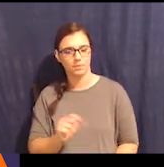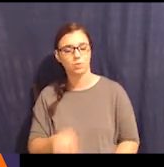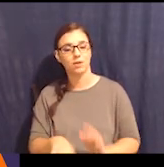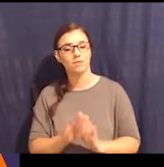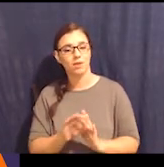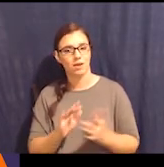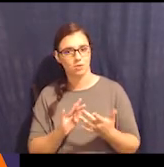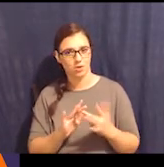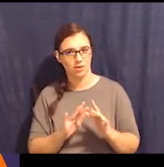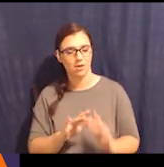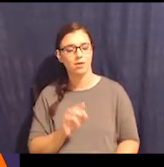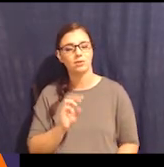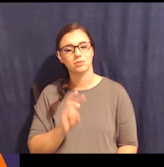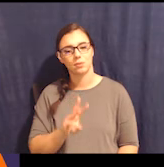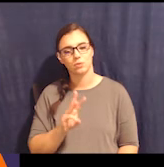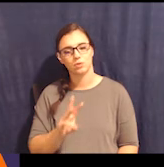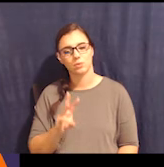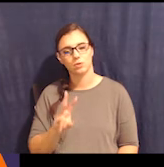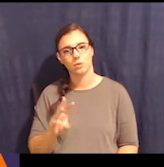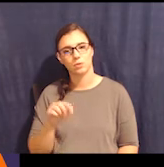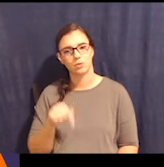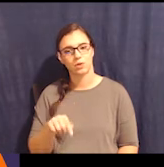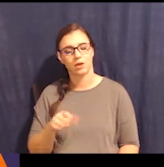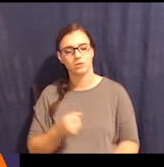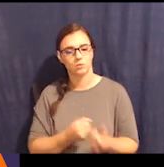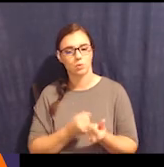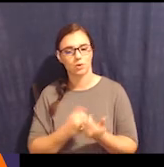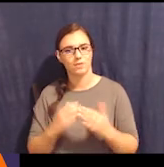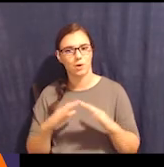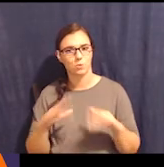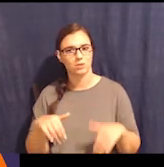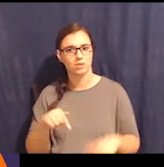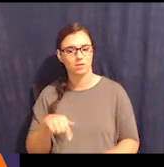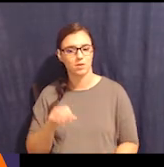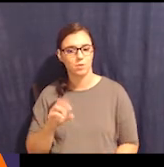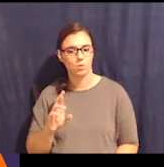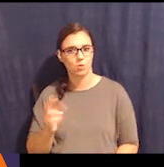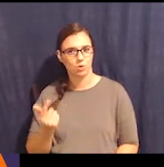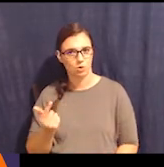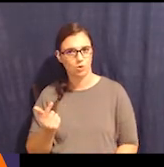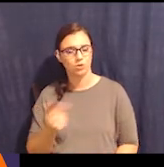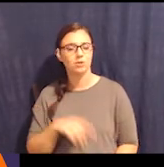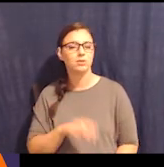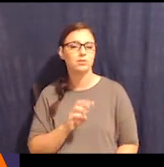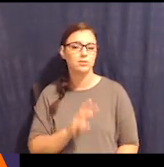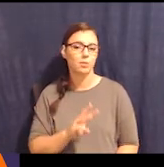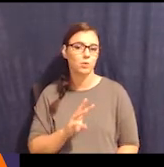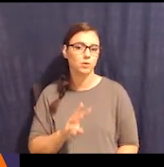www.supportivehousing.org or www.suppportivehousing.org.